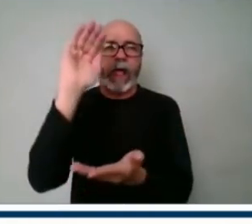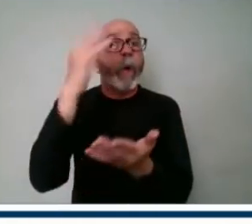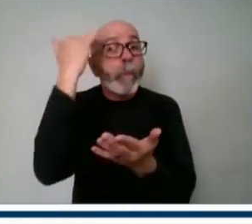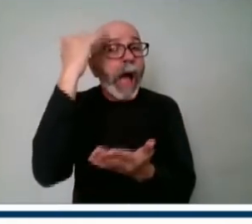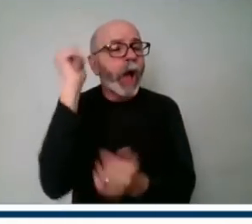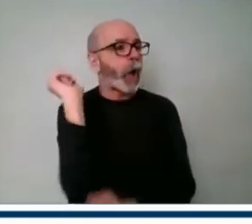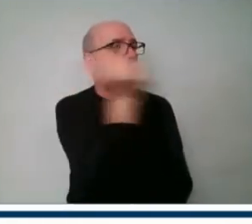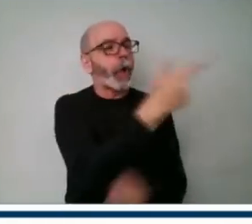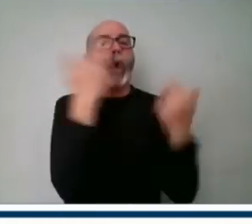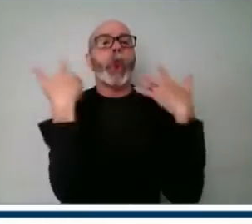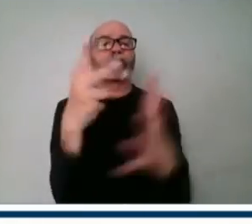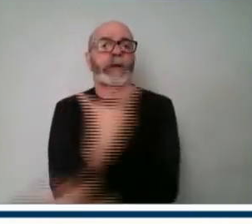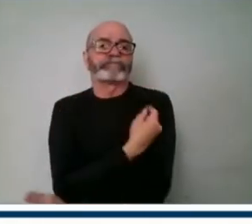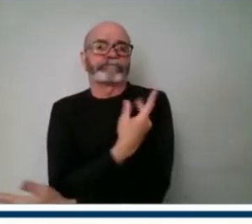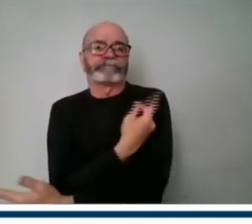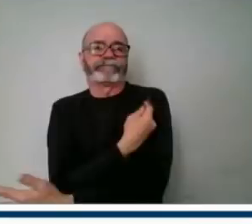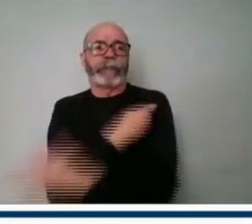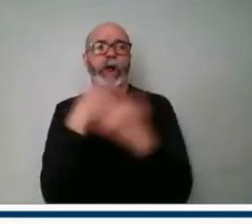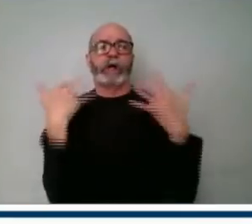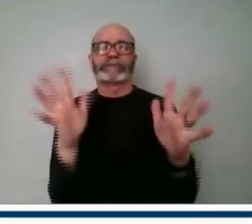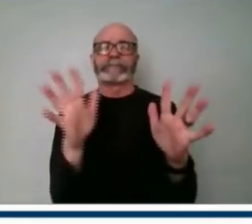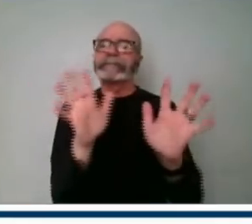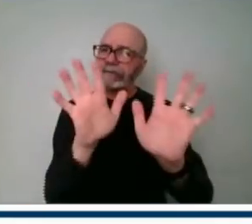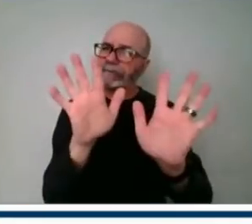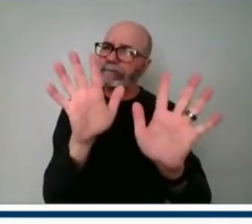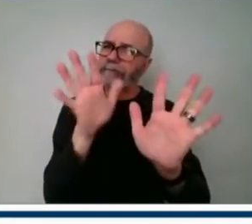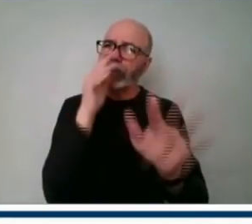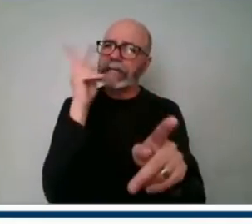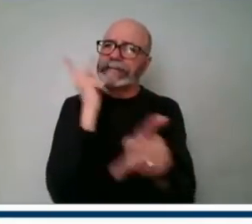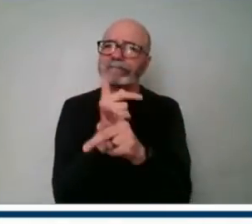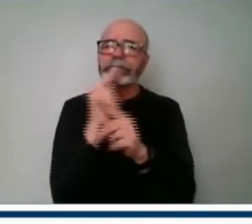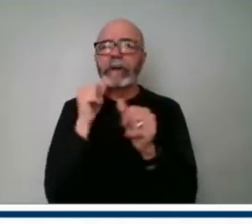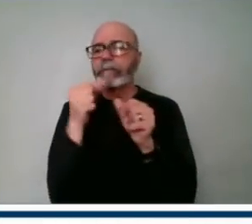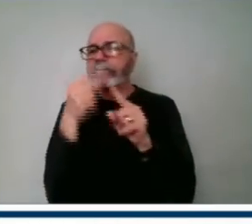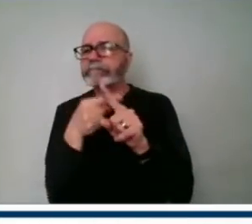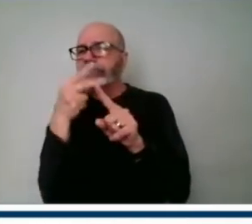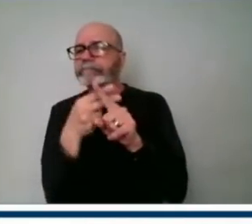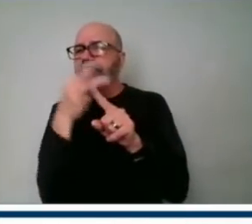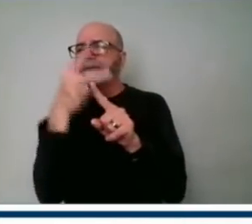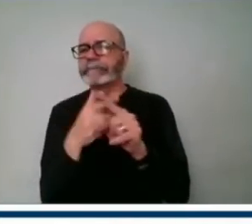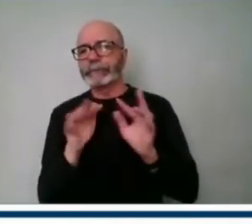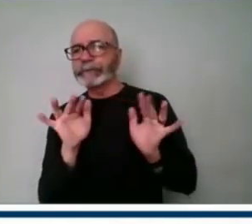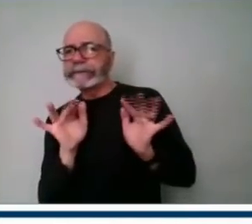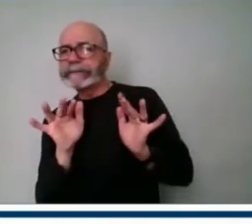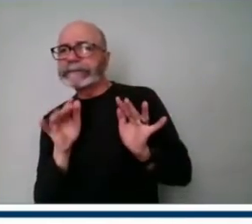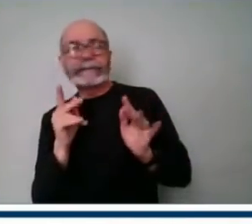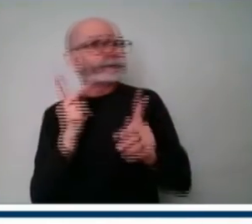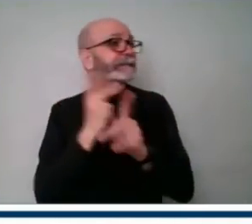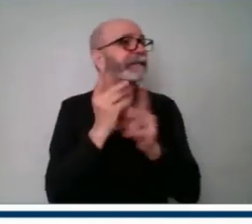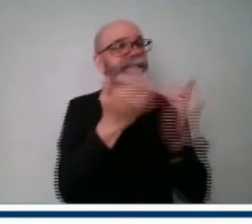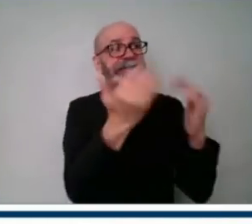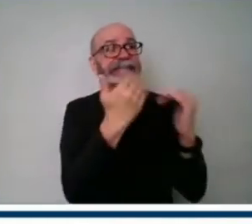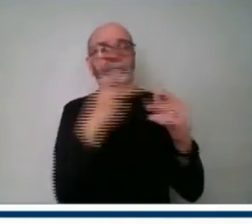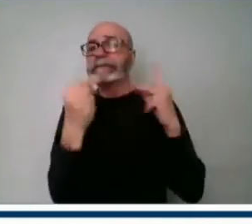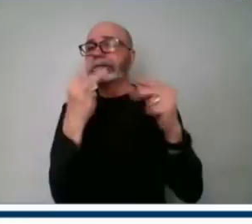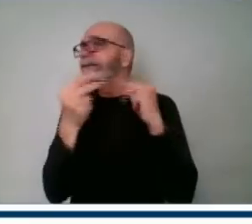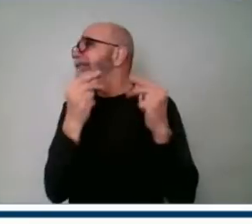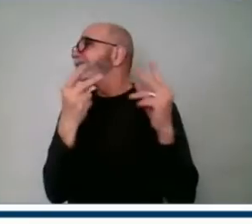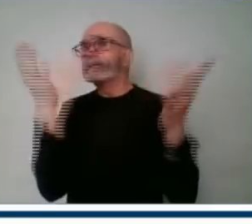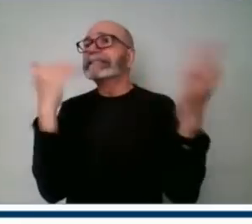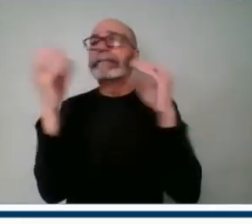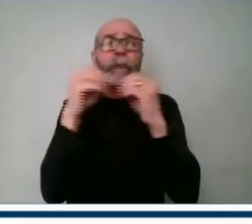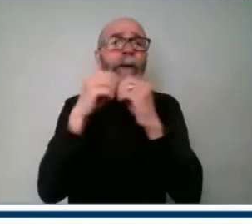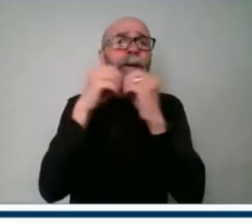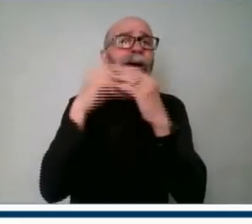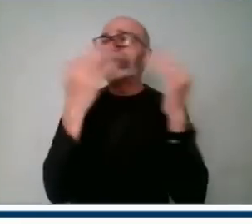for the next 2 to 3 months while we build population immunity. That is our defense against the variant. Keith,